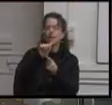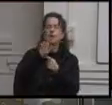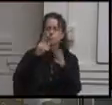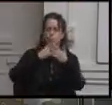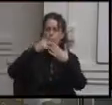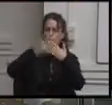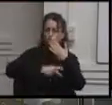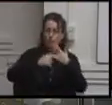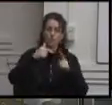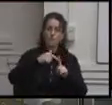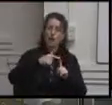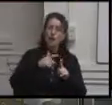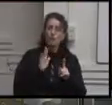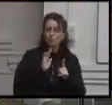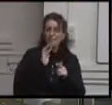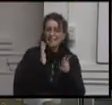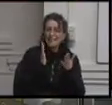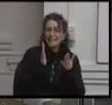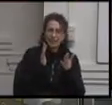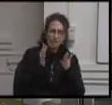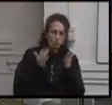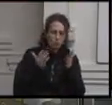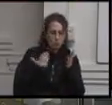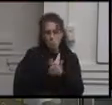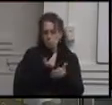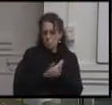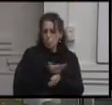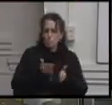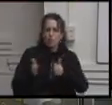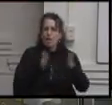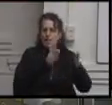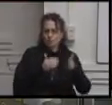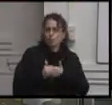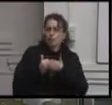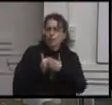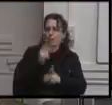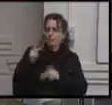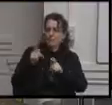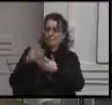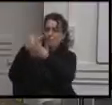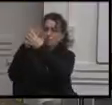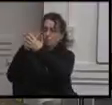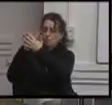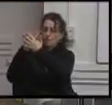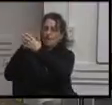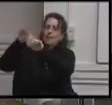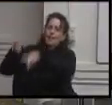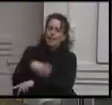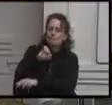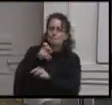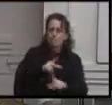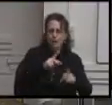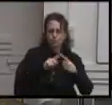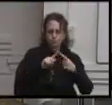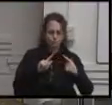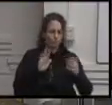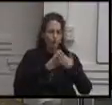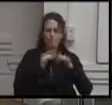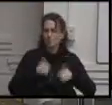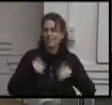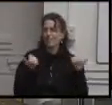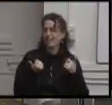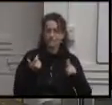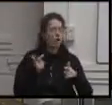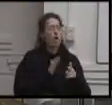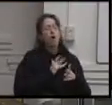of addressing the reentry issue. So, yeah, it is really booming. We're doing research with